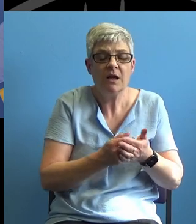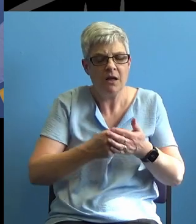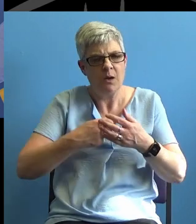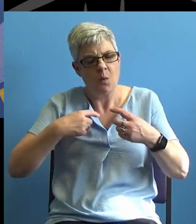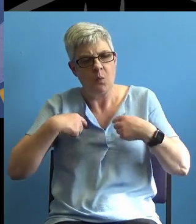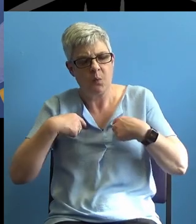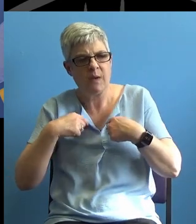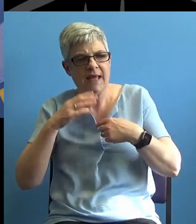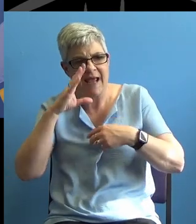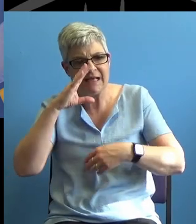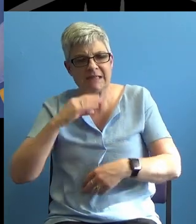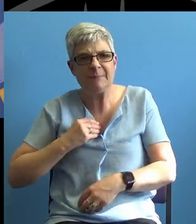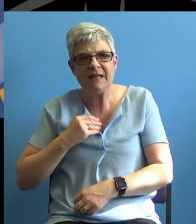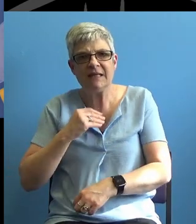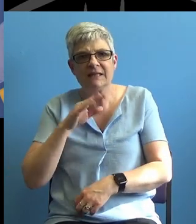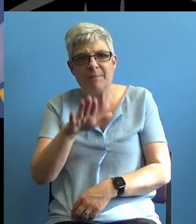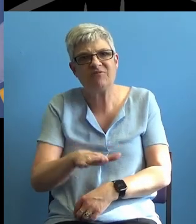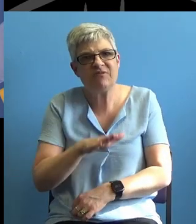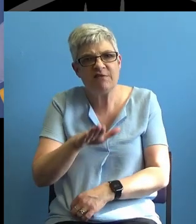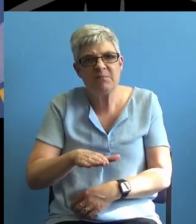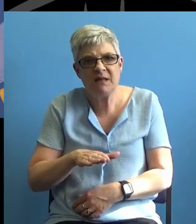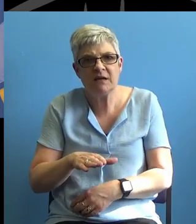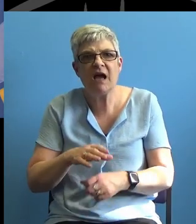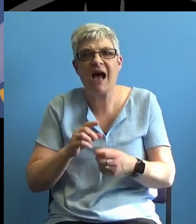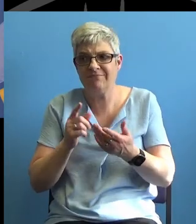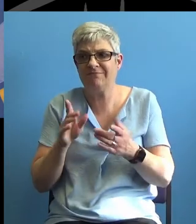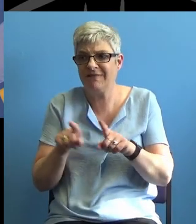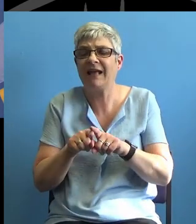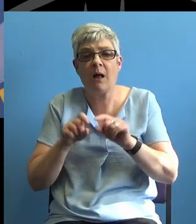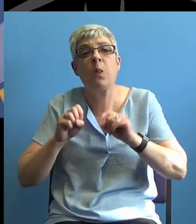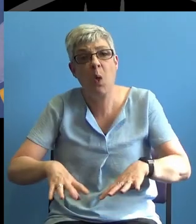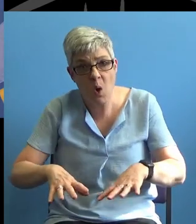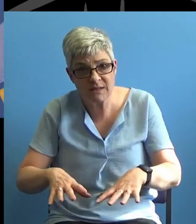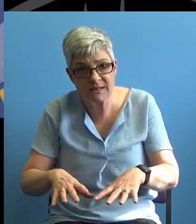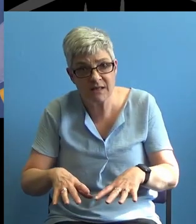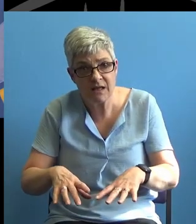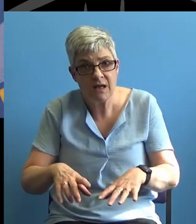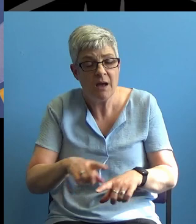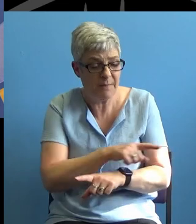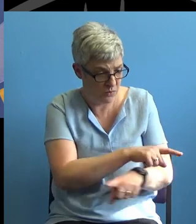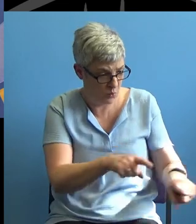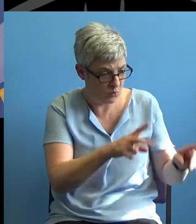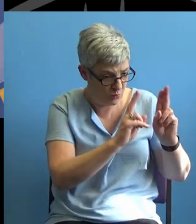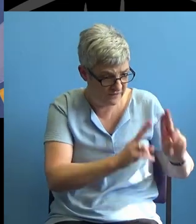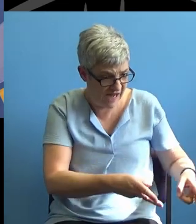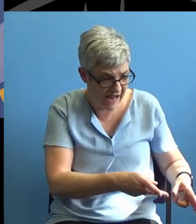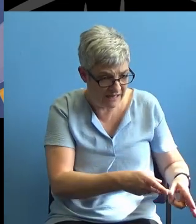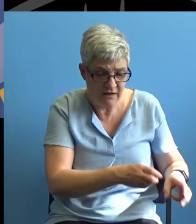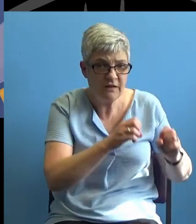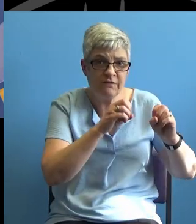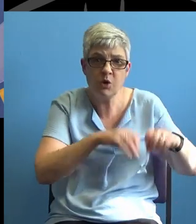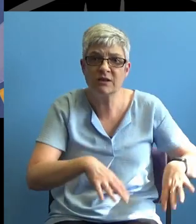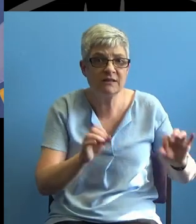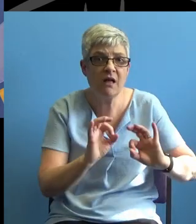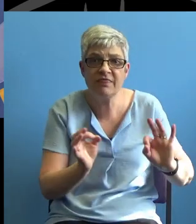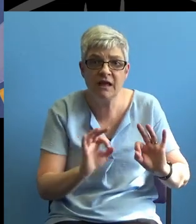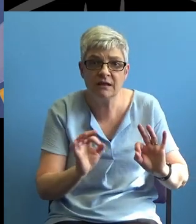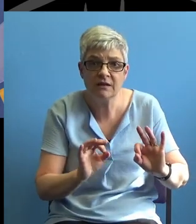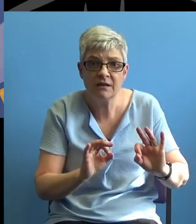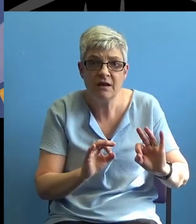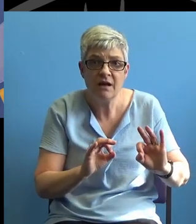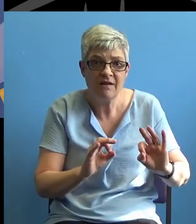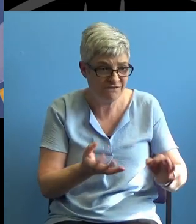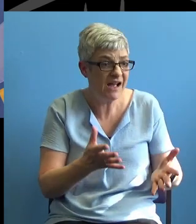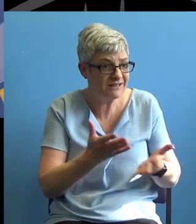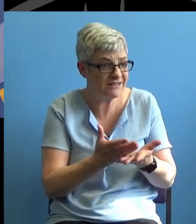experience death as our bereavement, as a loss for ourselves, but those who die in Christ have not lost anything. Indeed, they